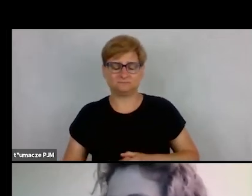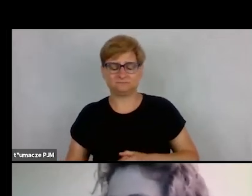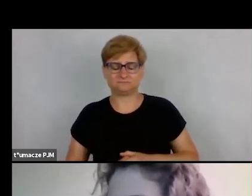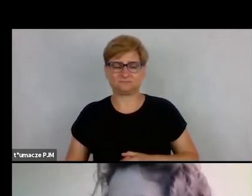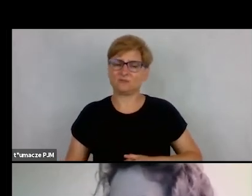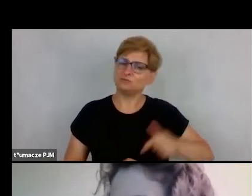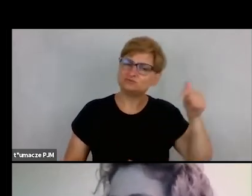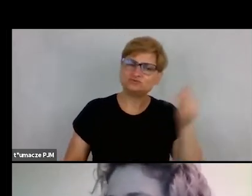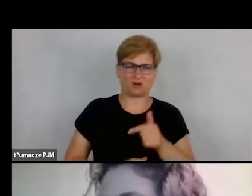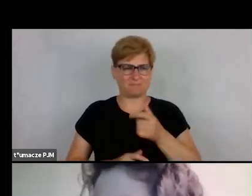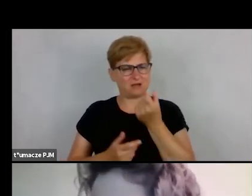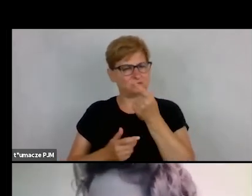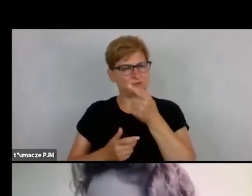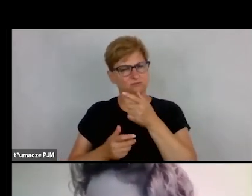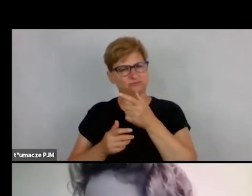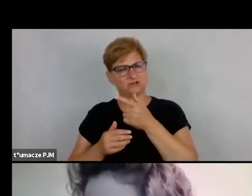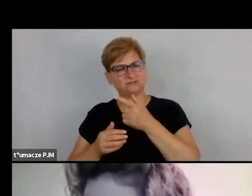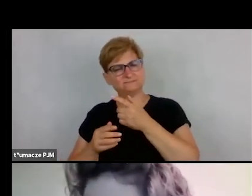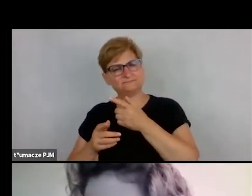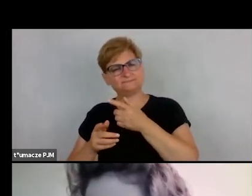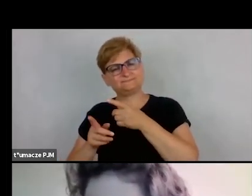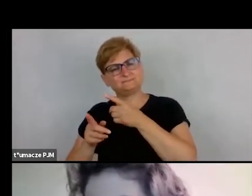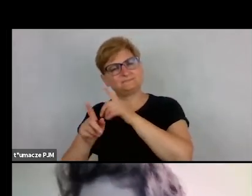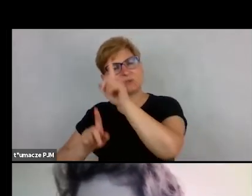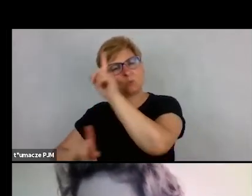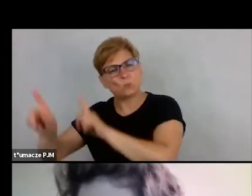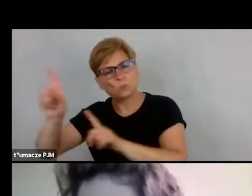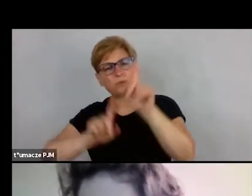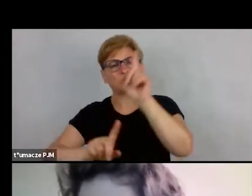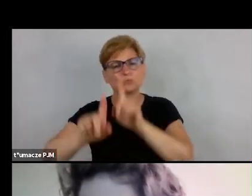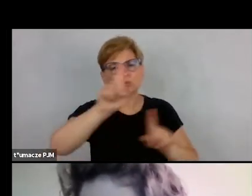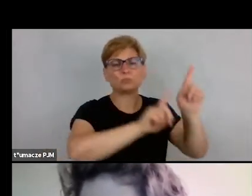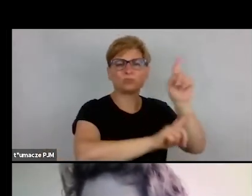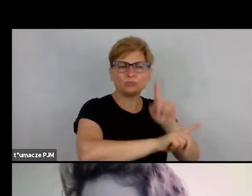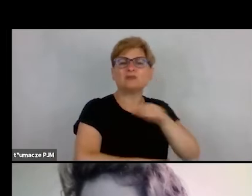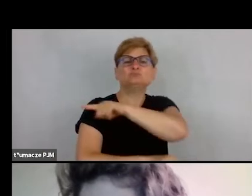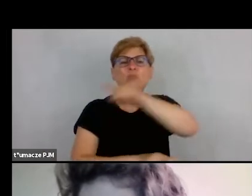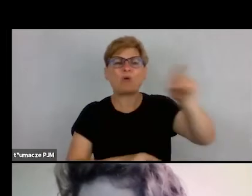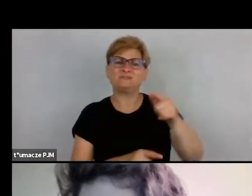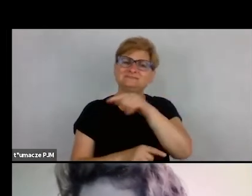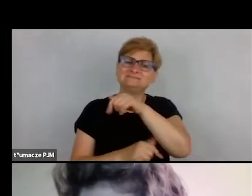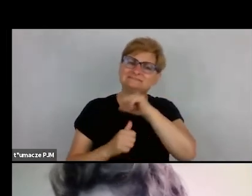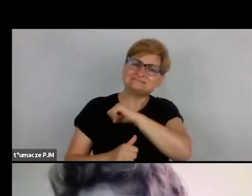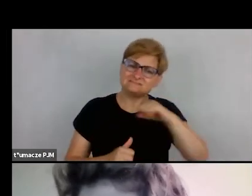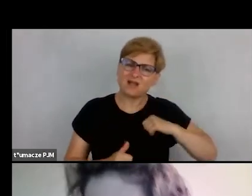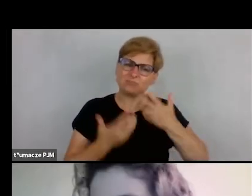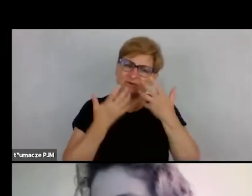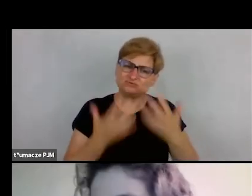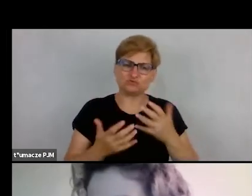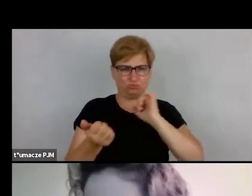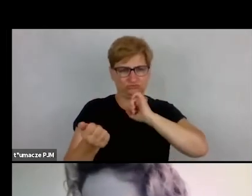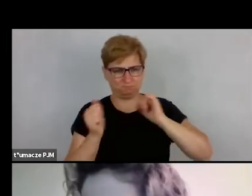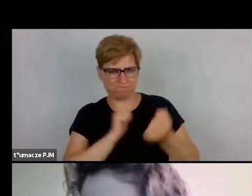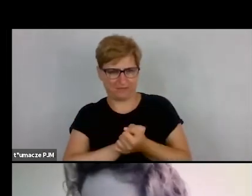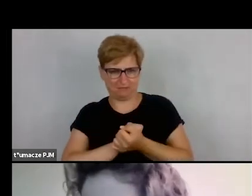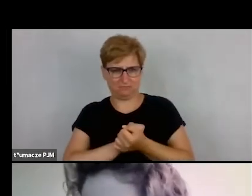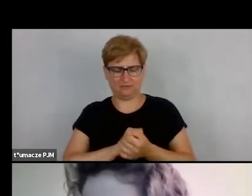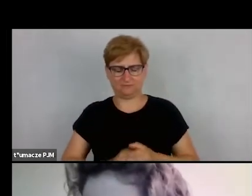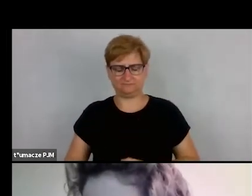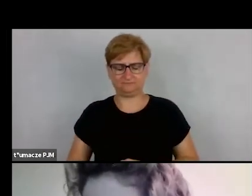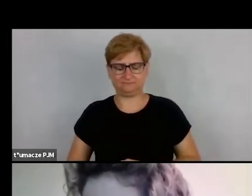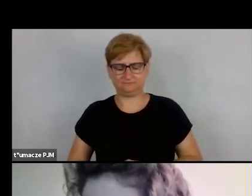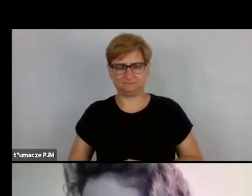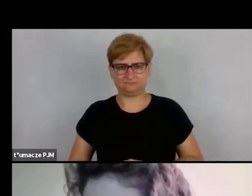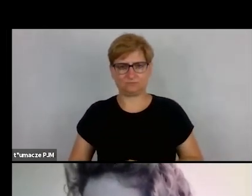sit alongside a tremendous resistance amongst other men in countries all over the world. In the United States, we've seen